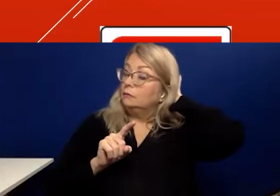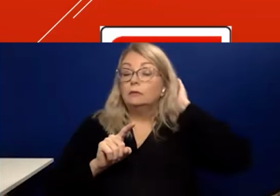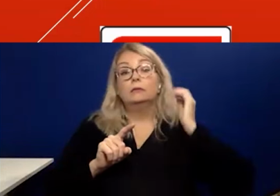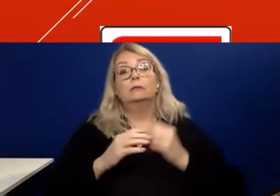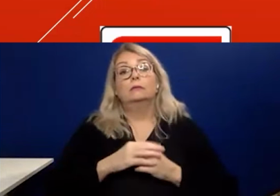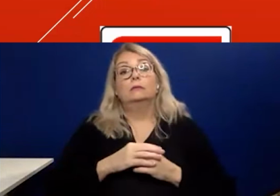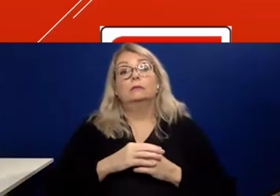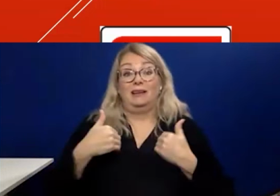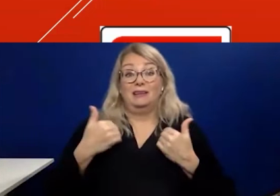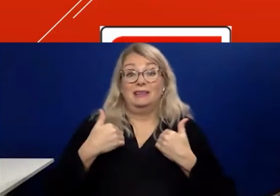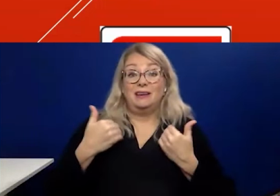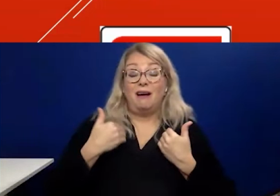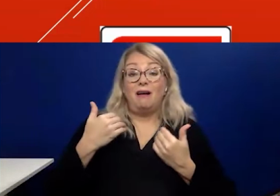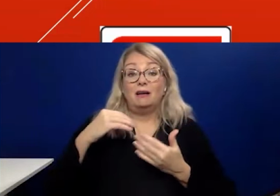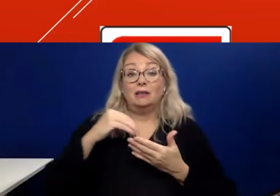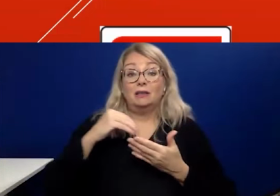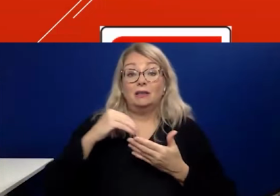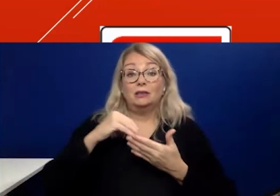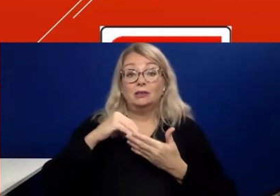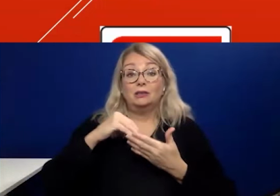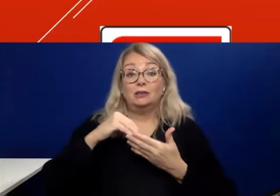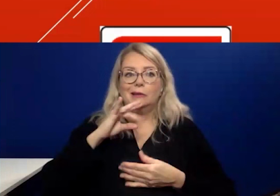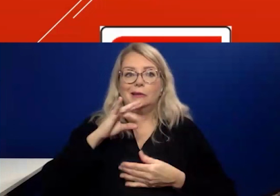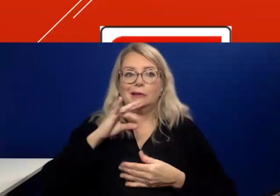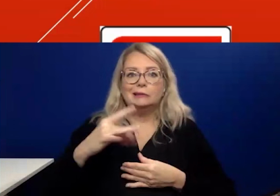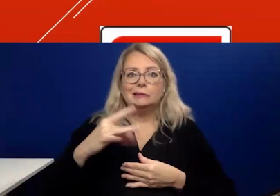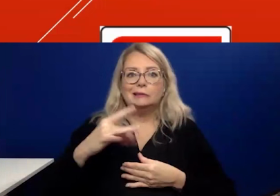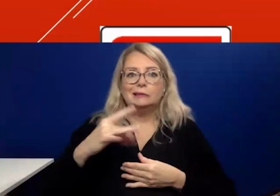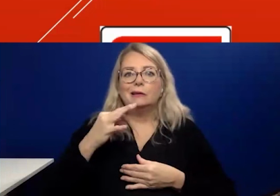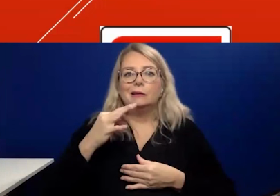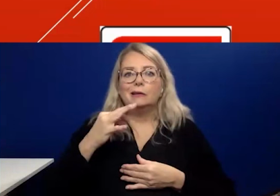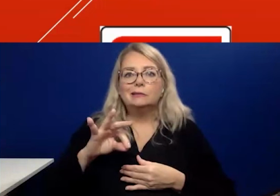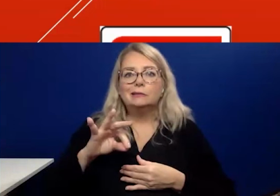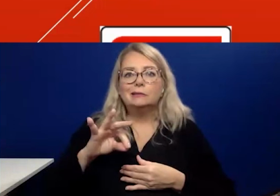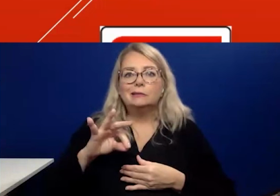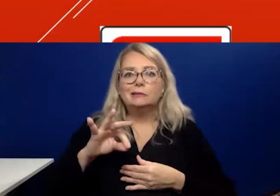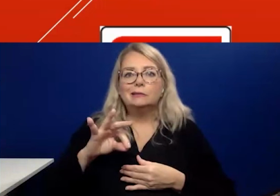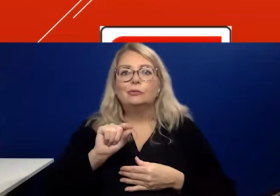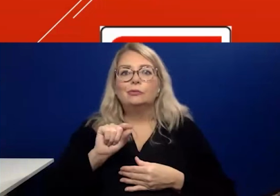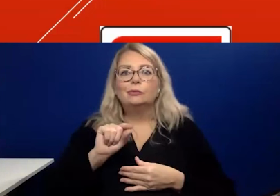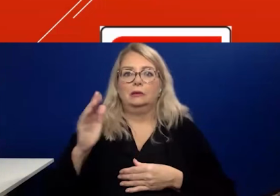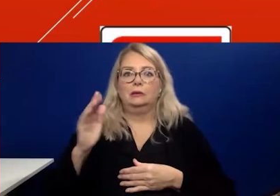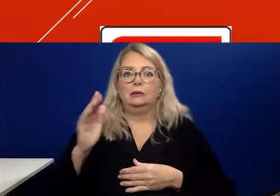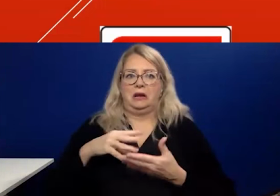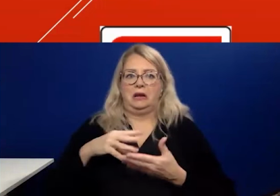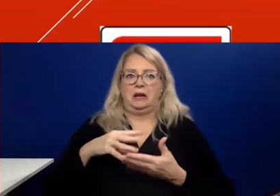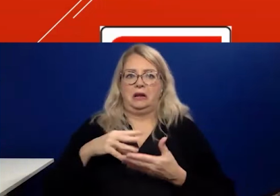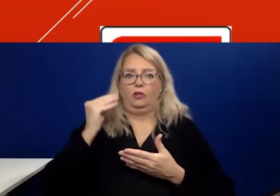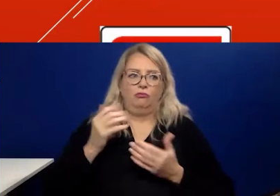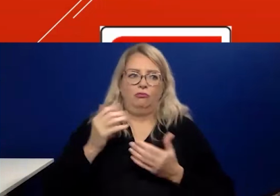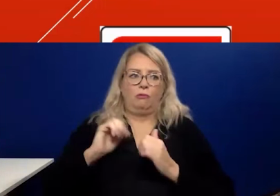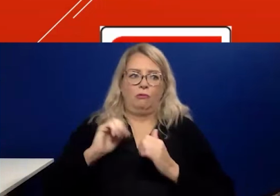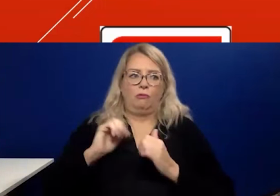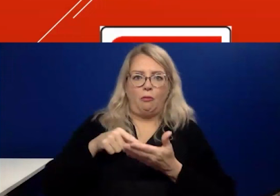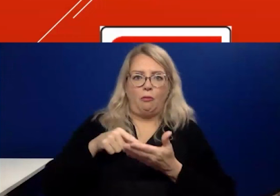18, 19, 20, has never balanced that checkbook, never had to pay the bills yet,